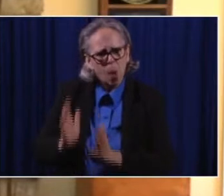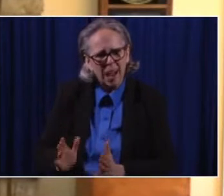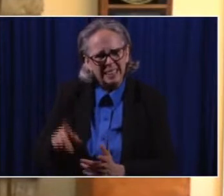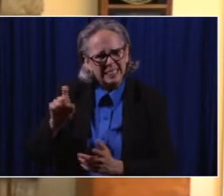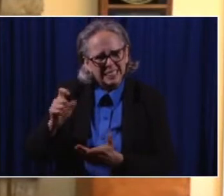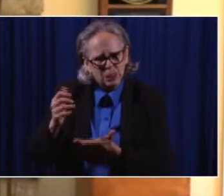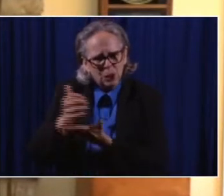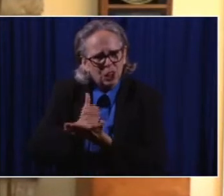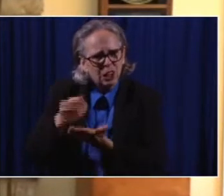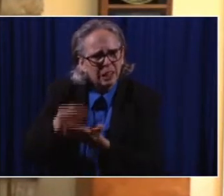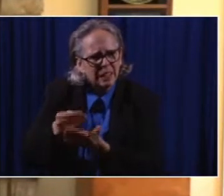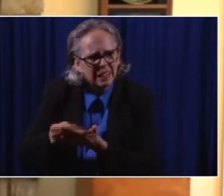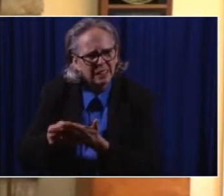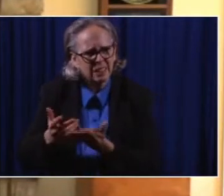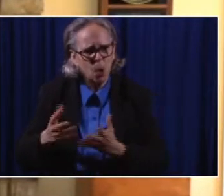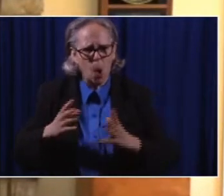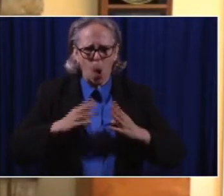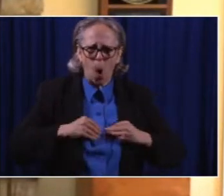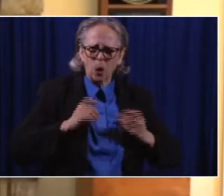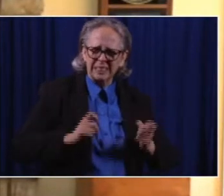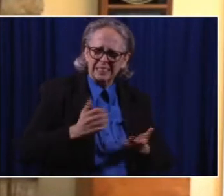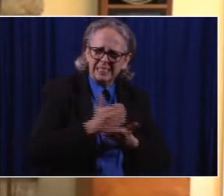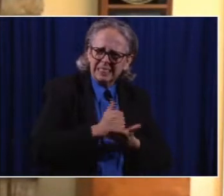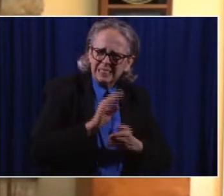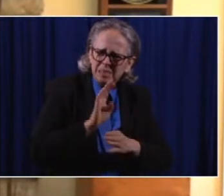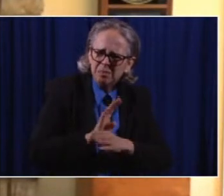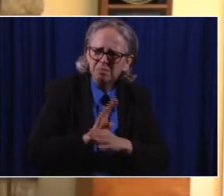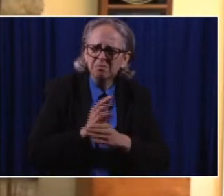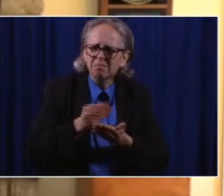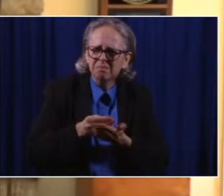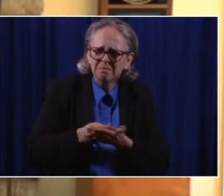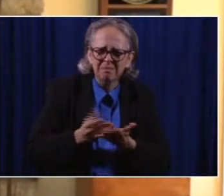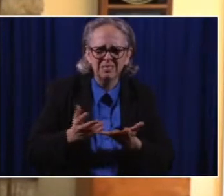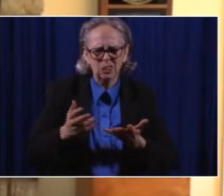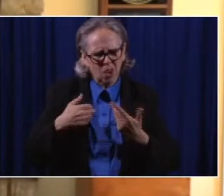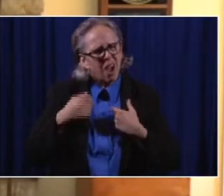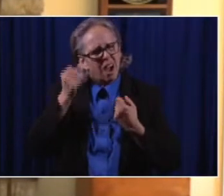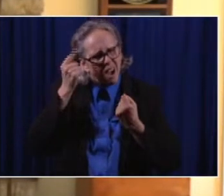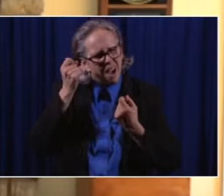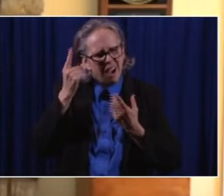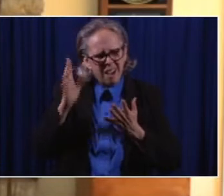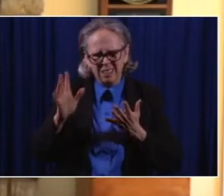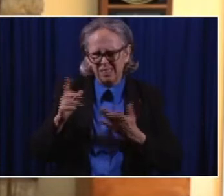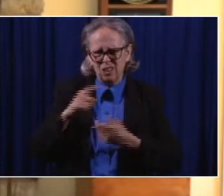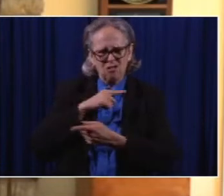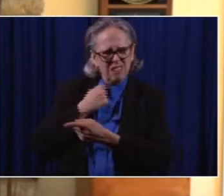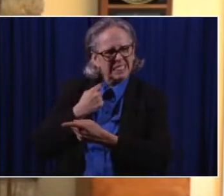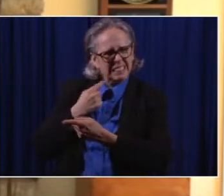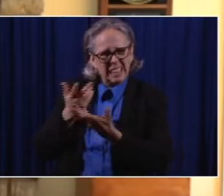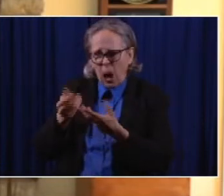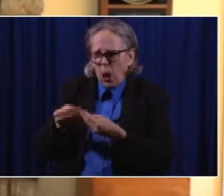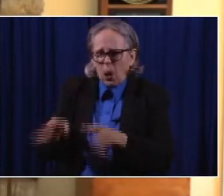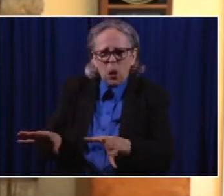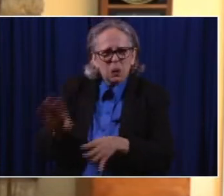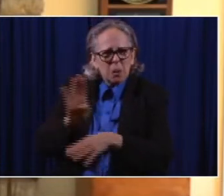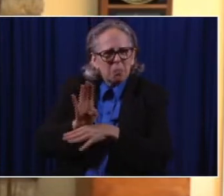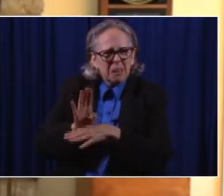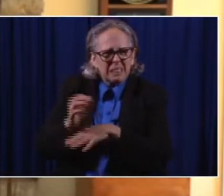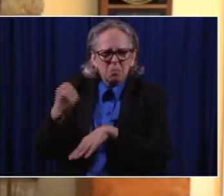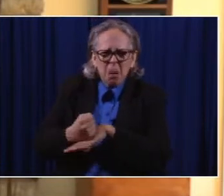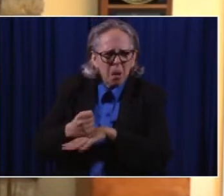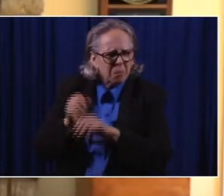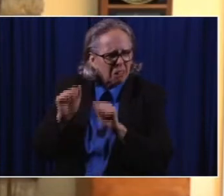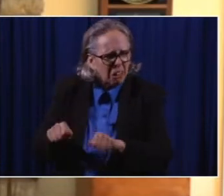run the places. We understand there's a lot at stake here, and we understand also they've been hit very hard, and that the pandemic